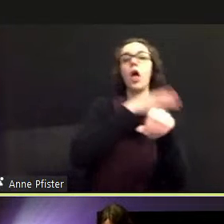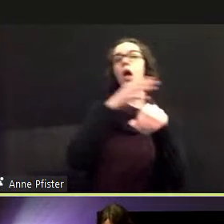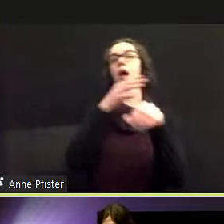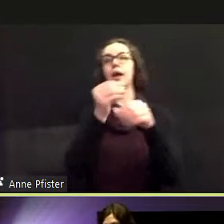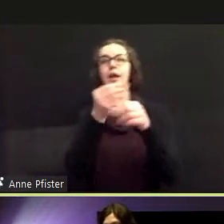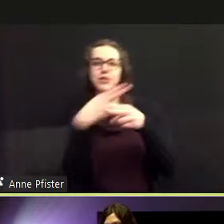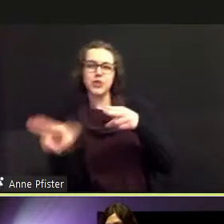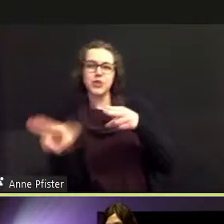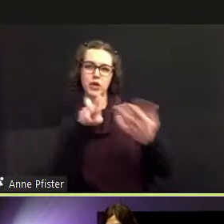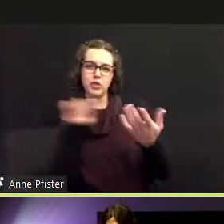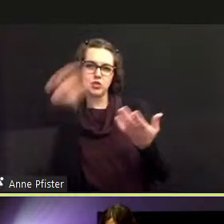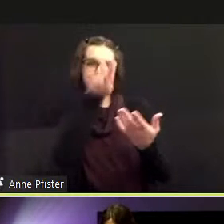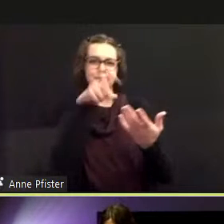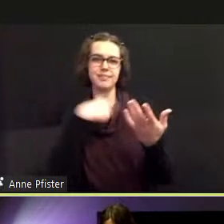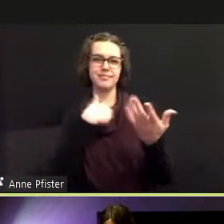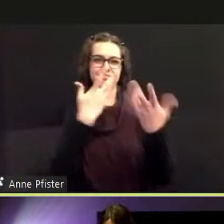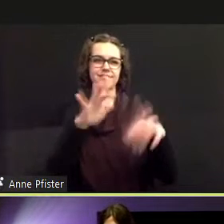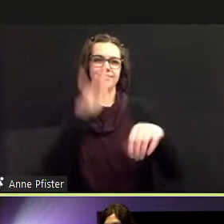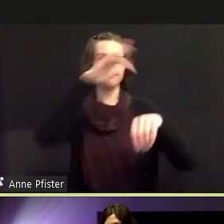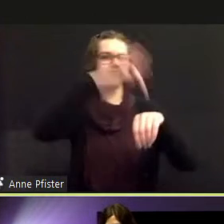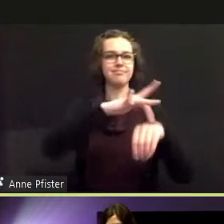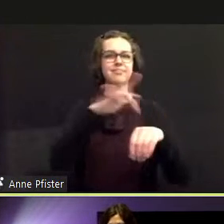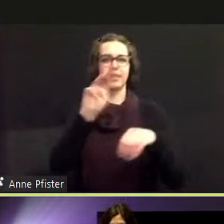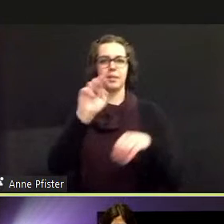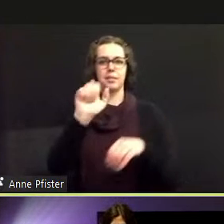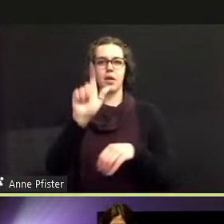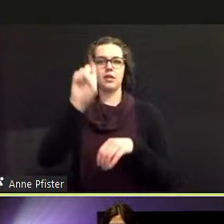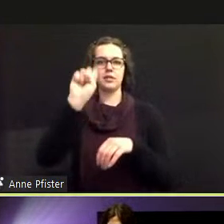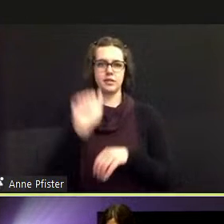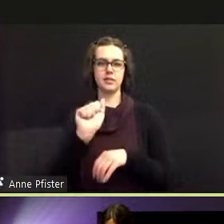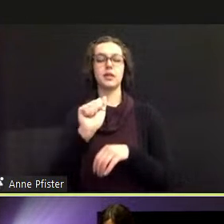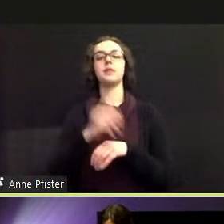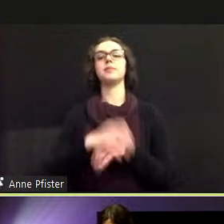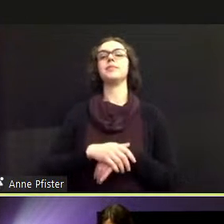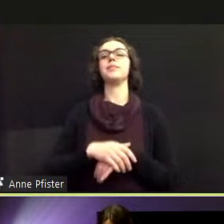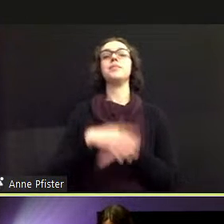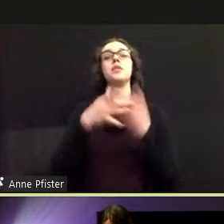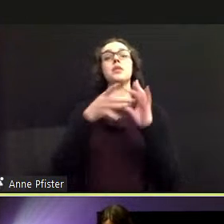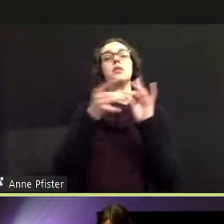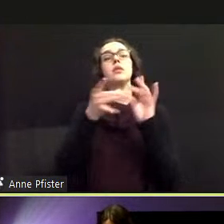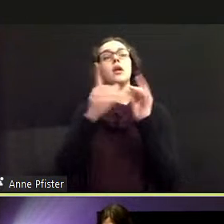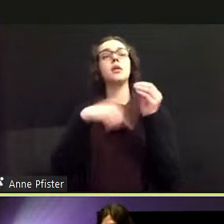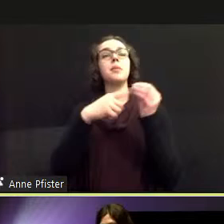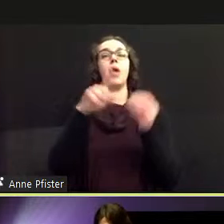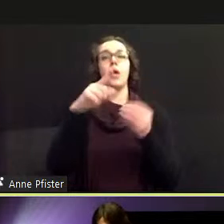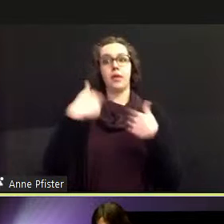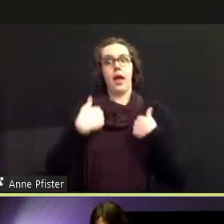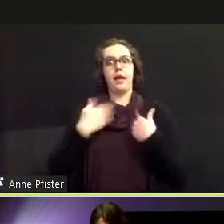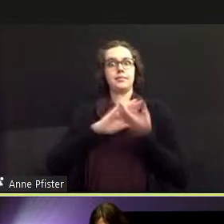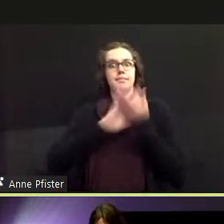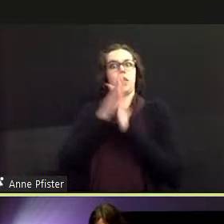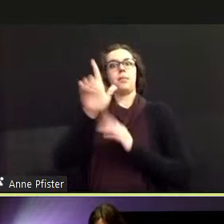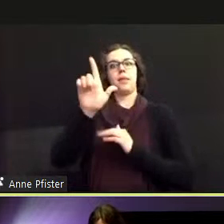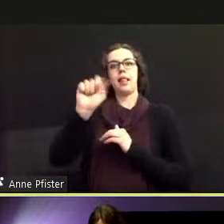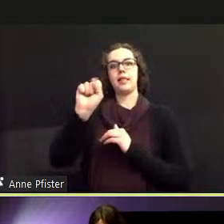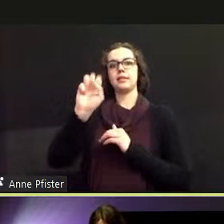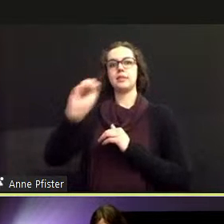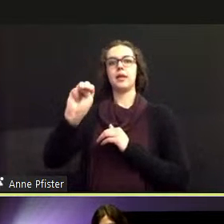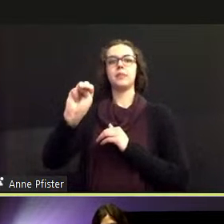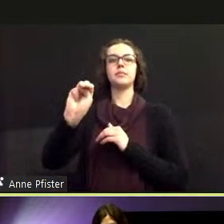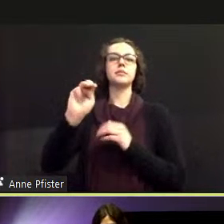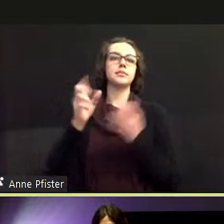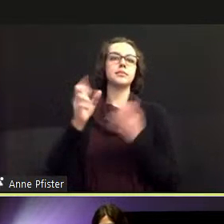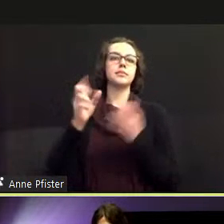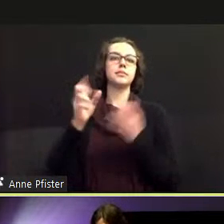Malta between 2010 and 2019, and through which I've become a competent LSM signer, I'll situate Sherry's project